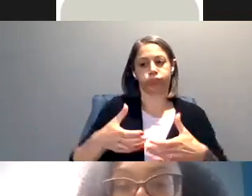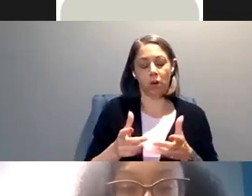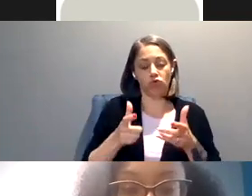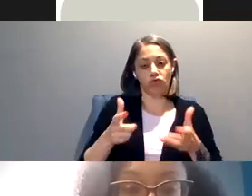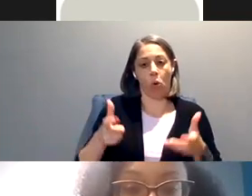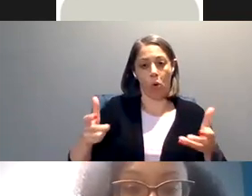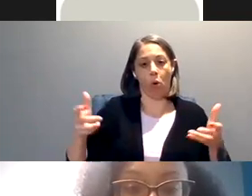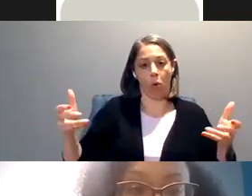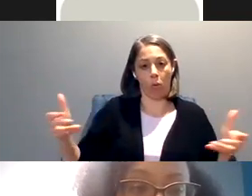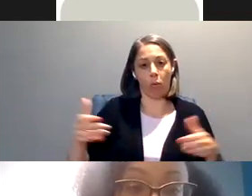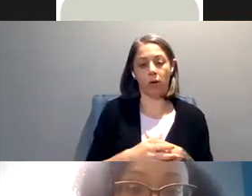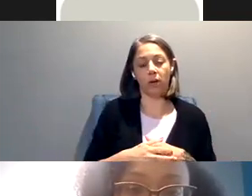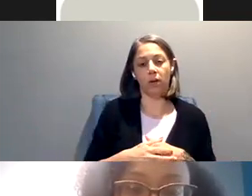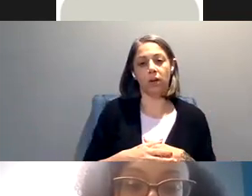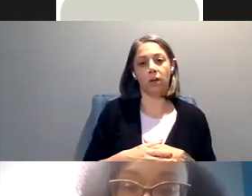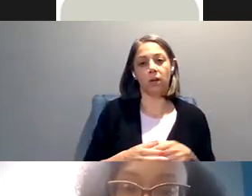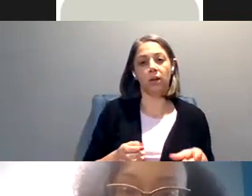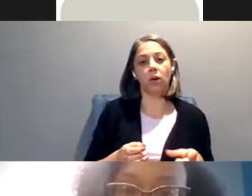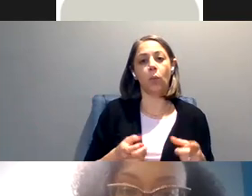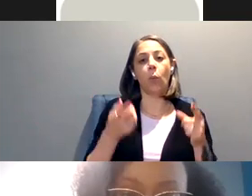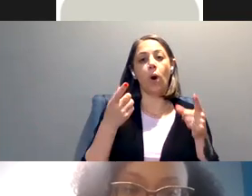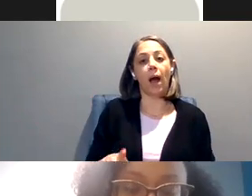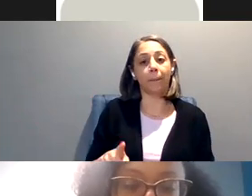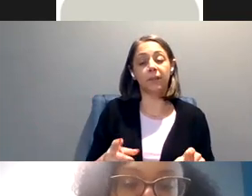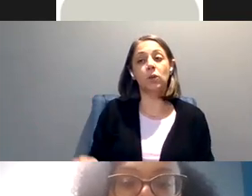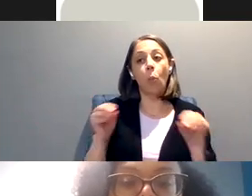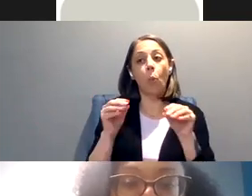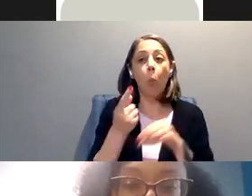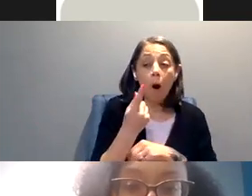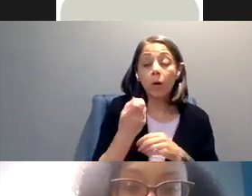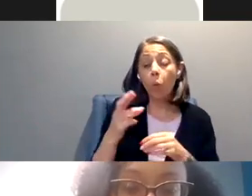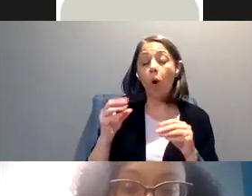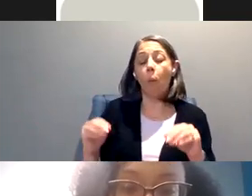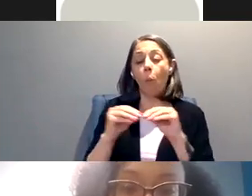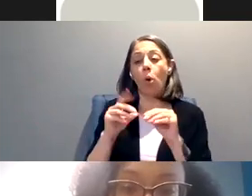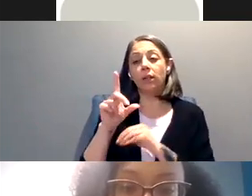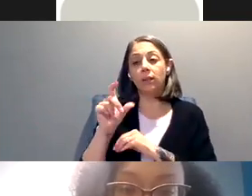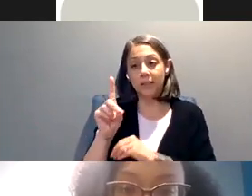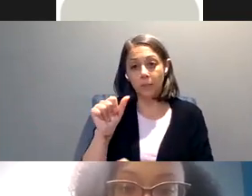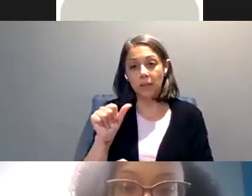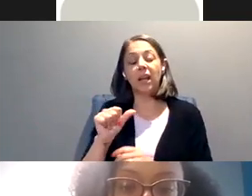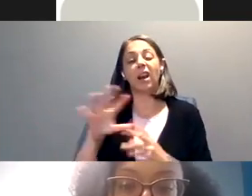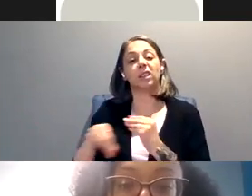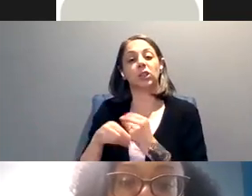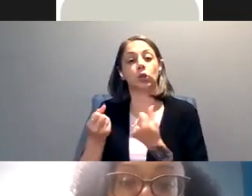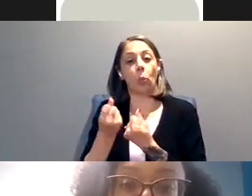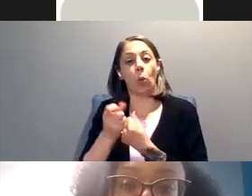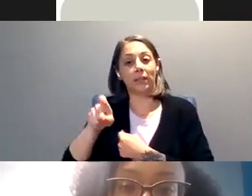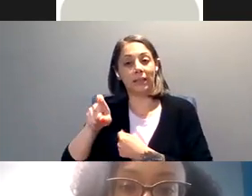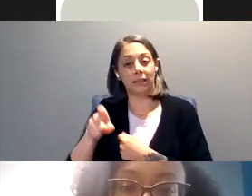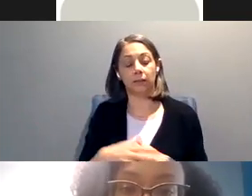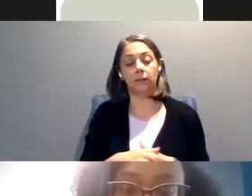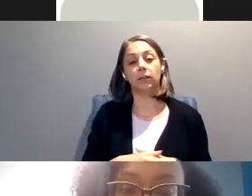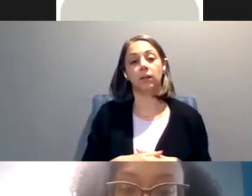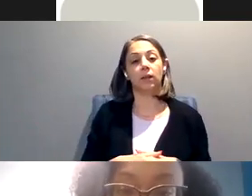there typically becomes the onset of one or more disabilities or additional support needs that people have. So there's a growing